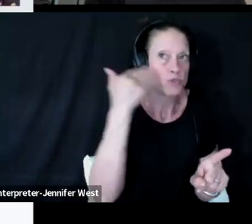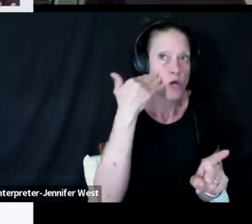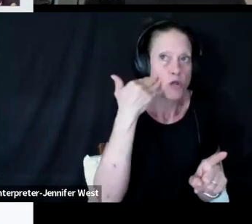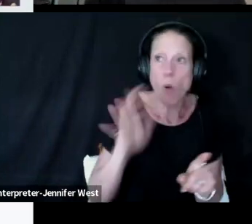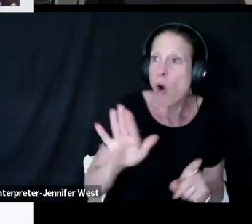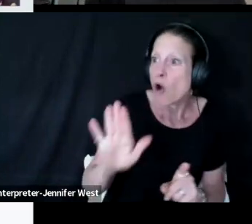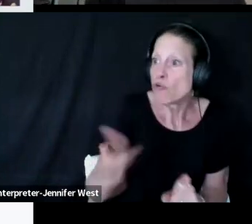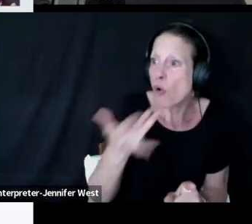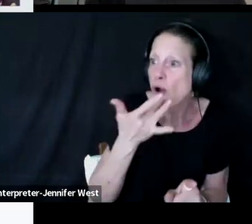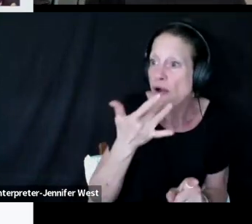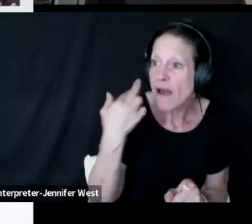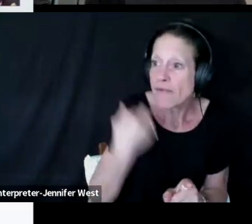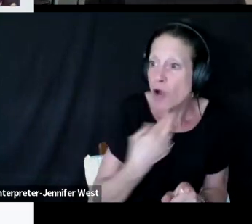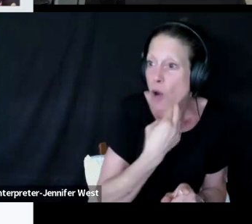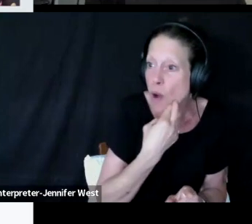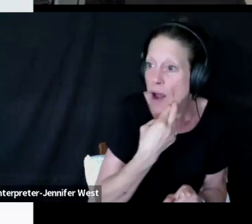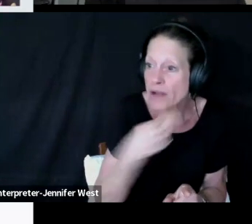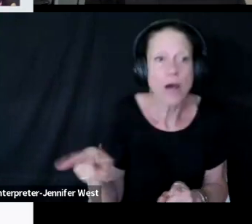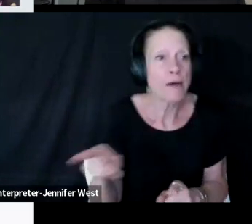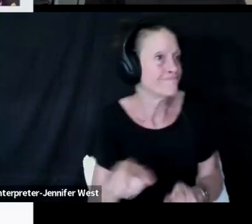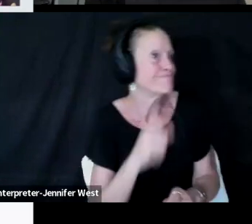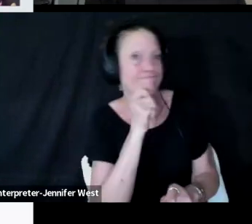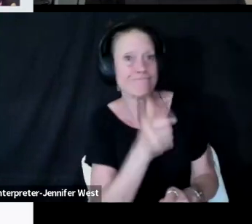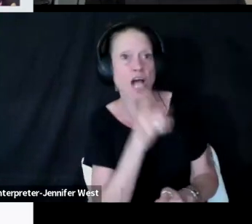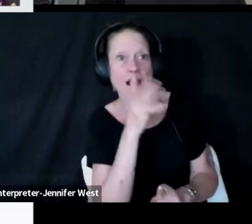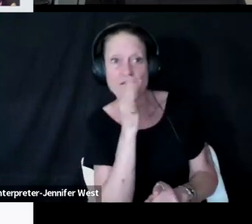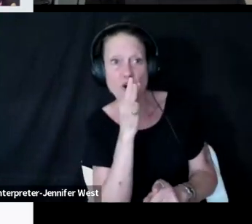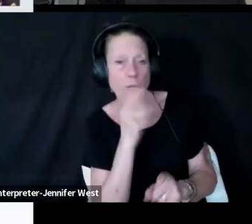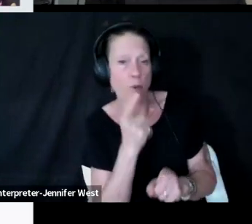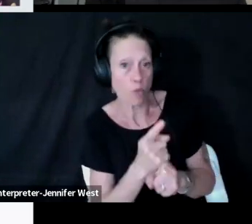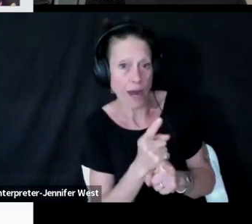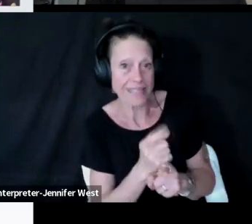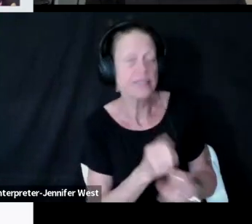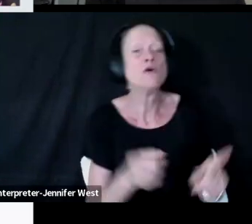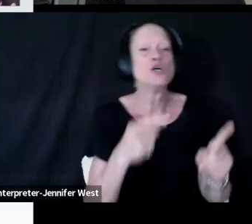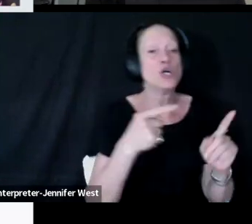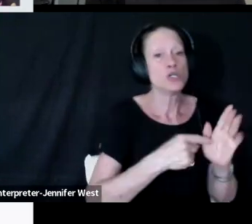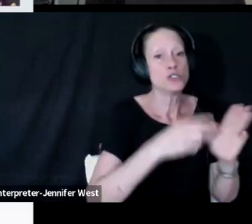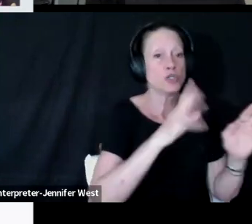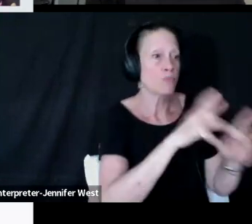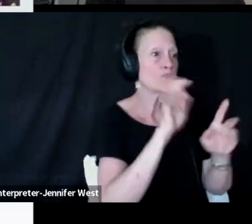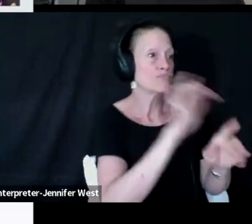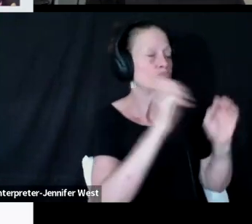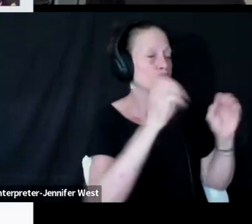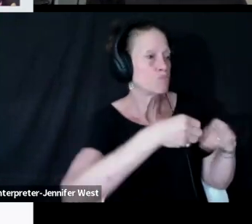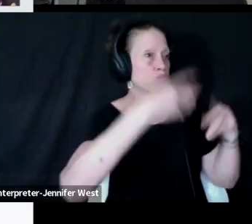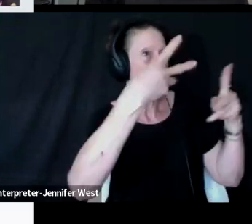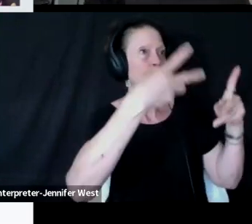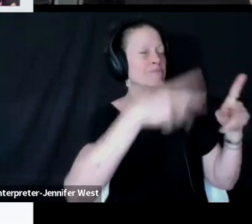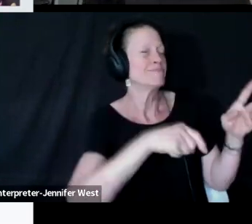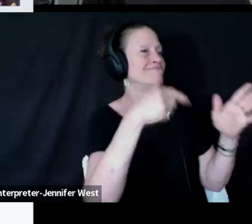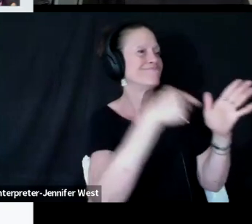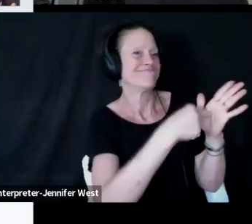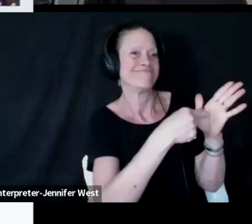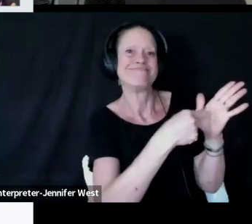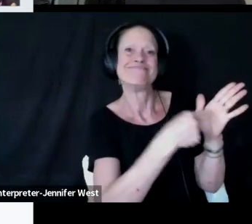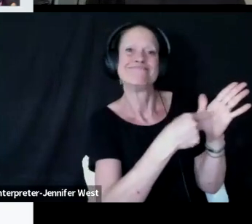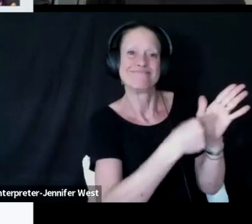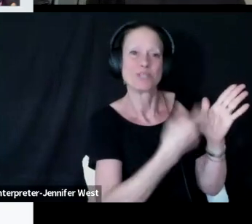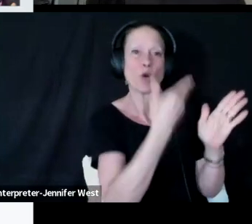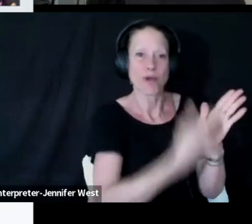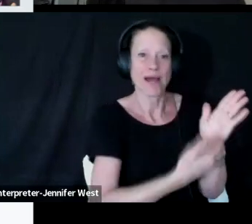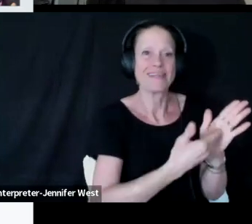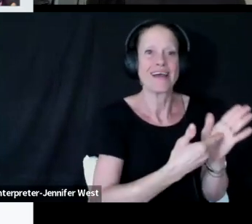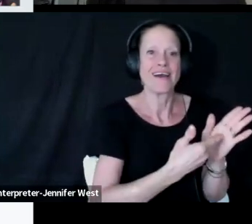pull this up on her phone, view her favorite restaurants. Danny happens to be a Starbucks girl. This is her order, tall decaf